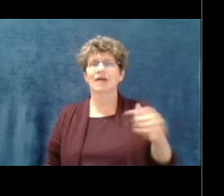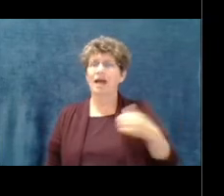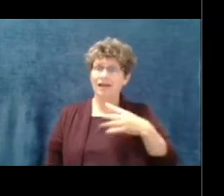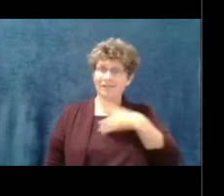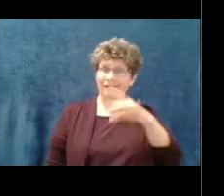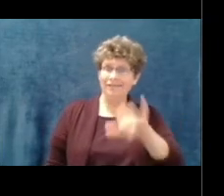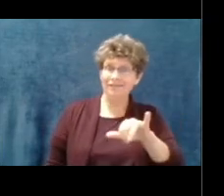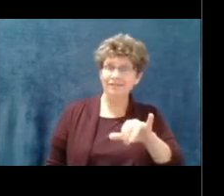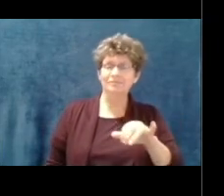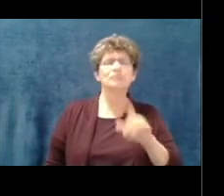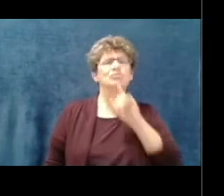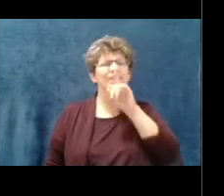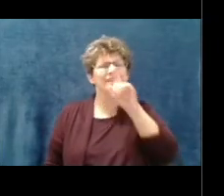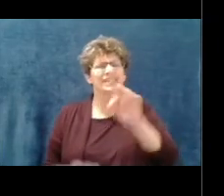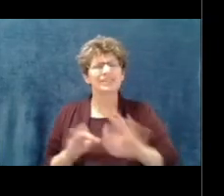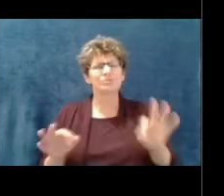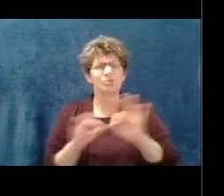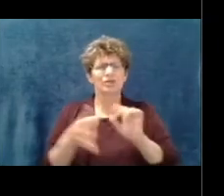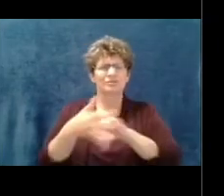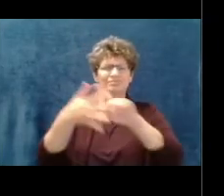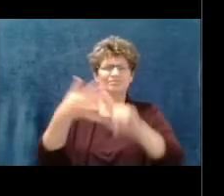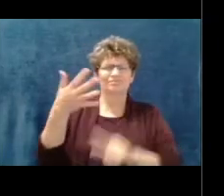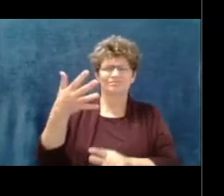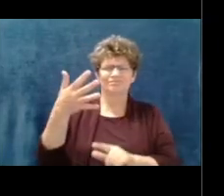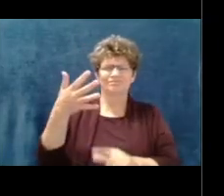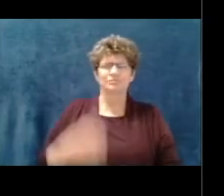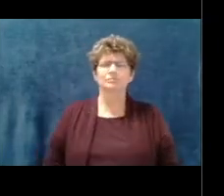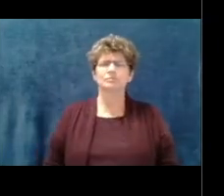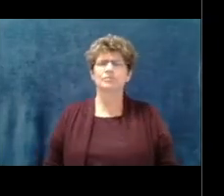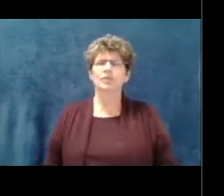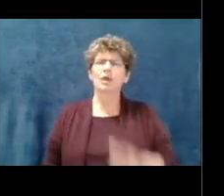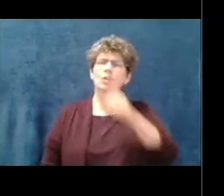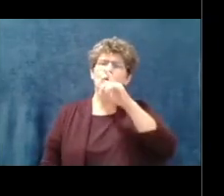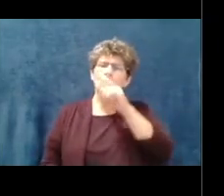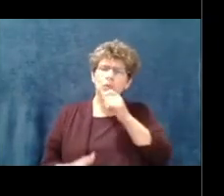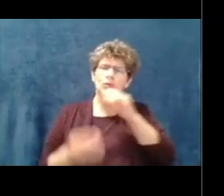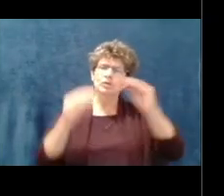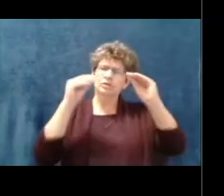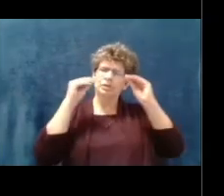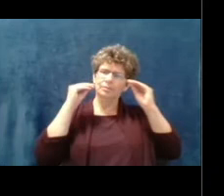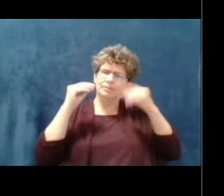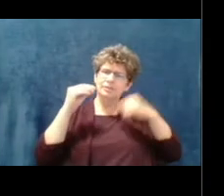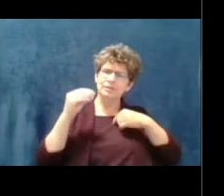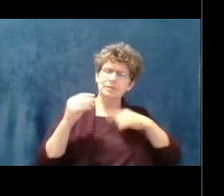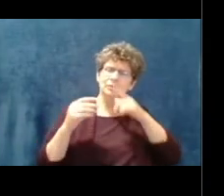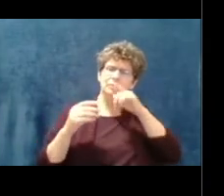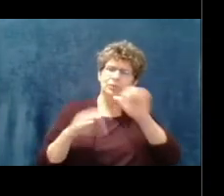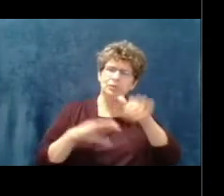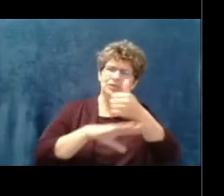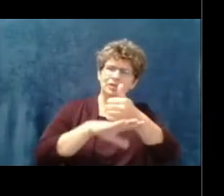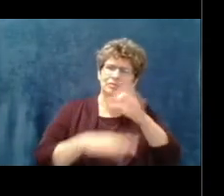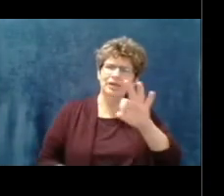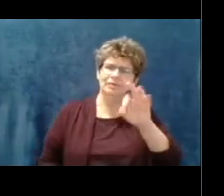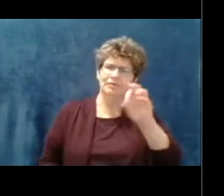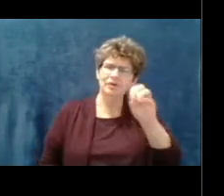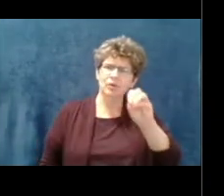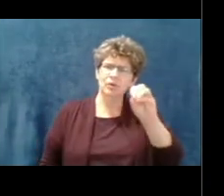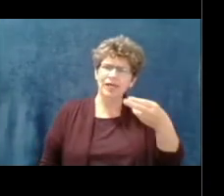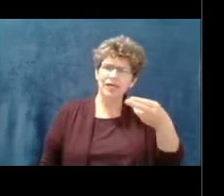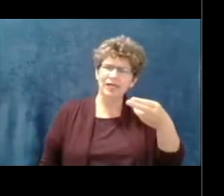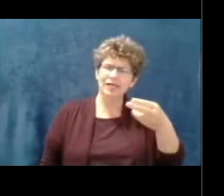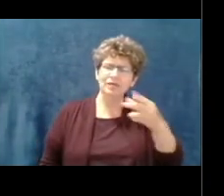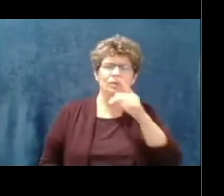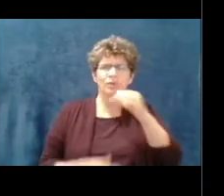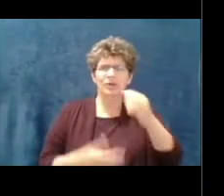again, couple acknowledgements. These are some of my mentors, some of the founders of FOH, helped a lot with these slides. A lot of